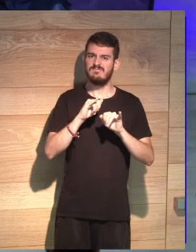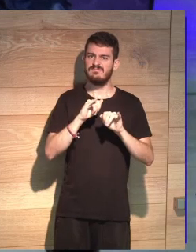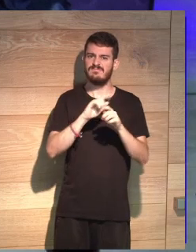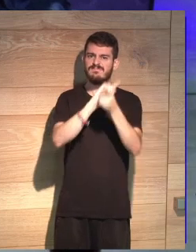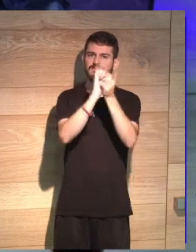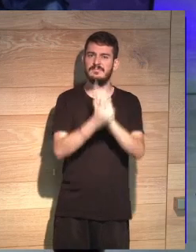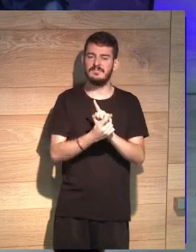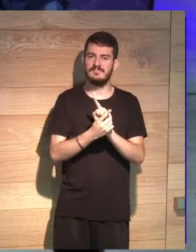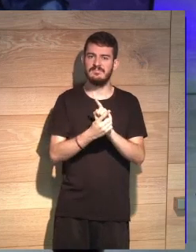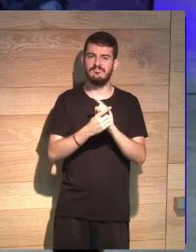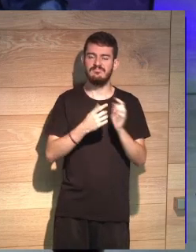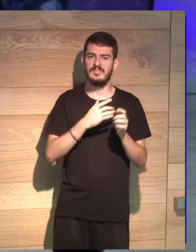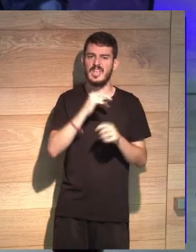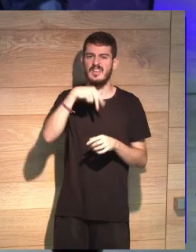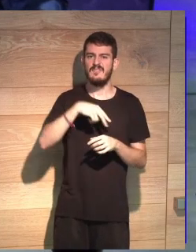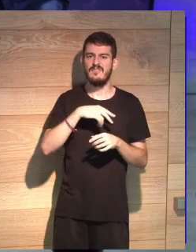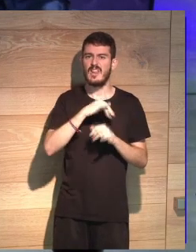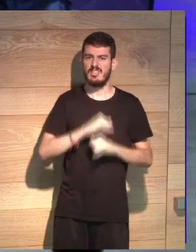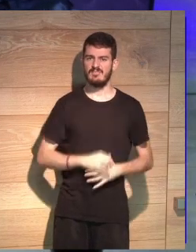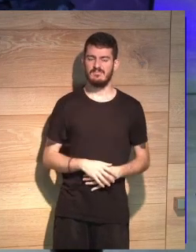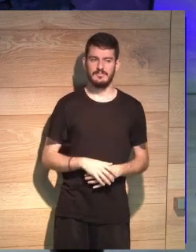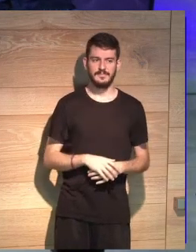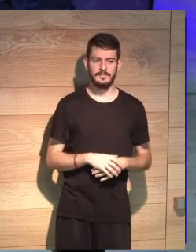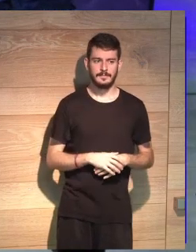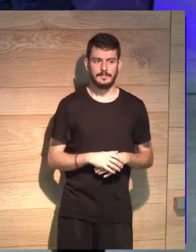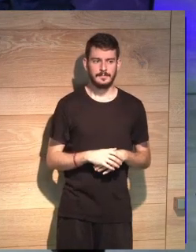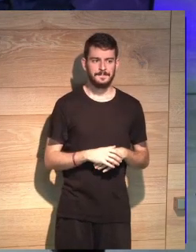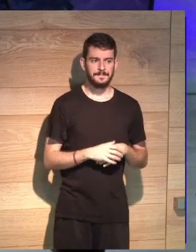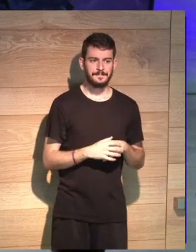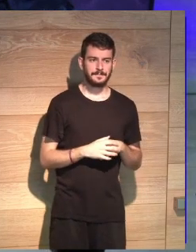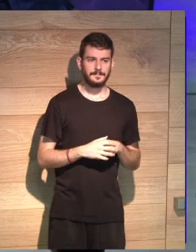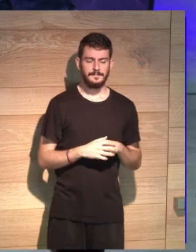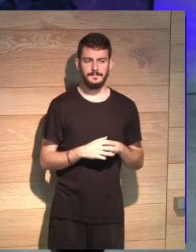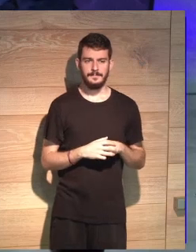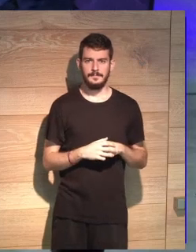us unhappy. This has been proven by many studies.